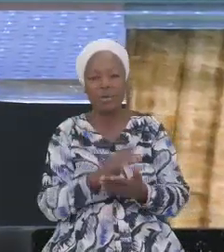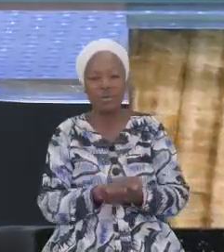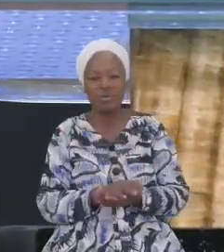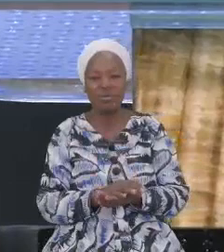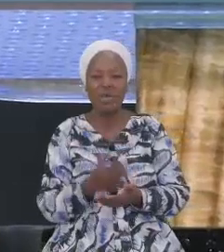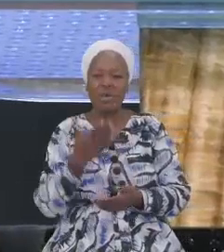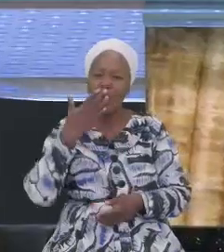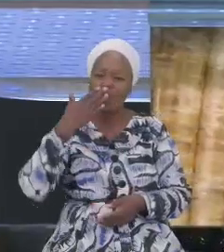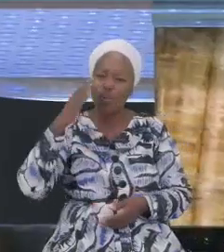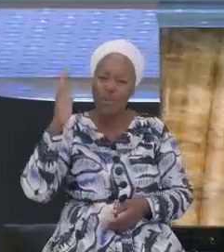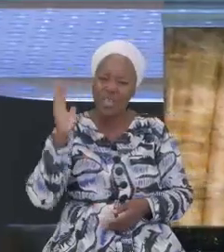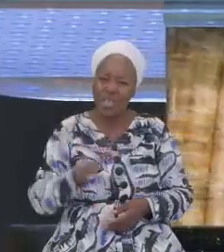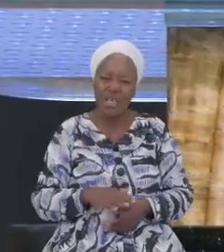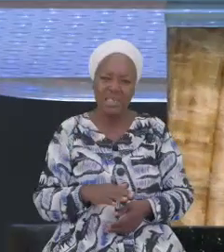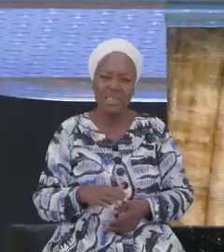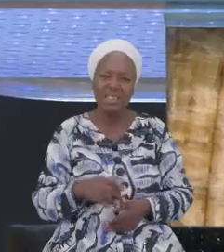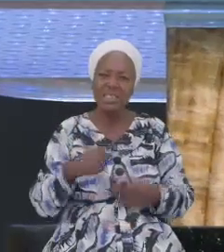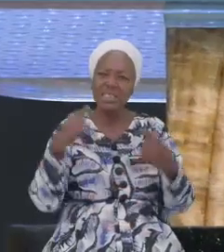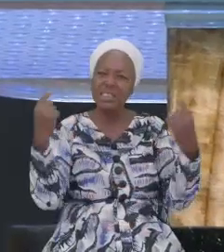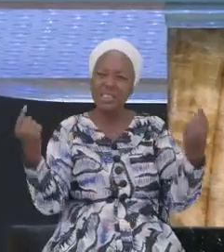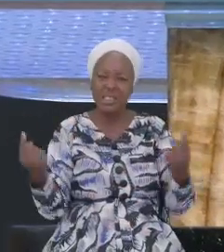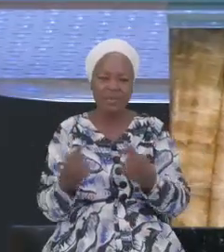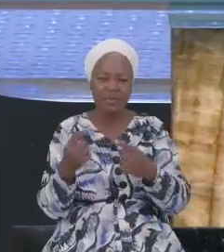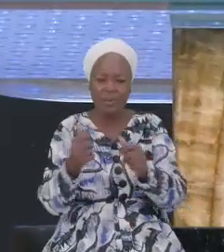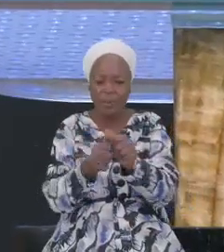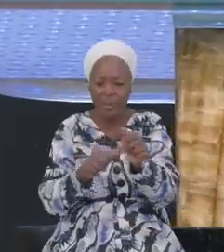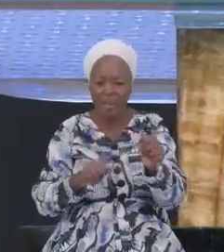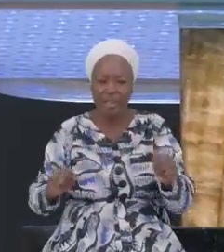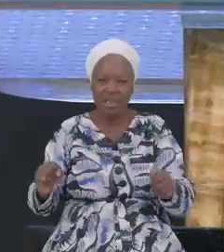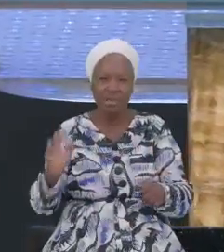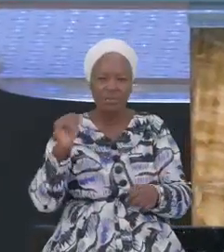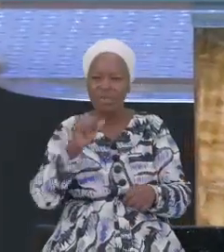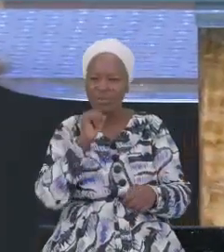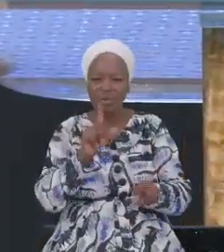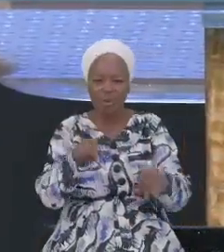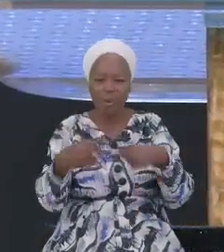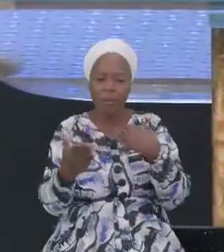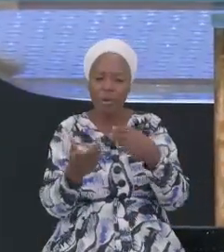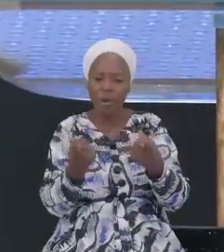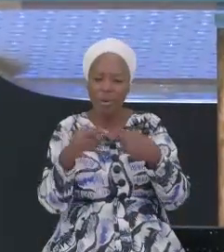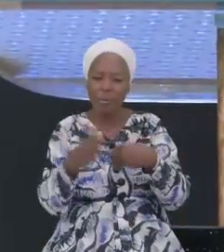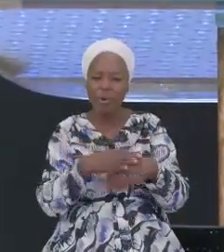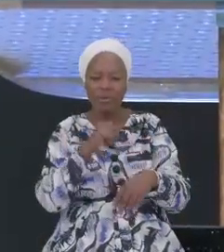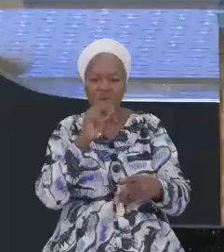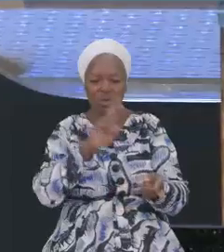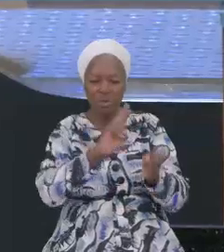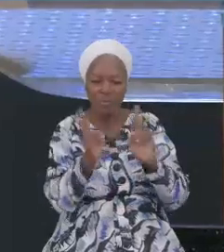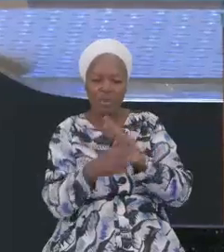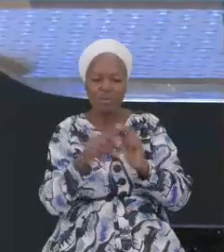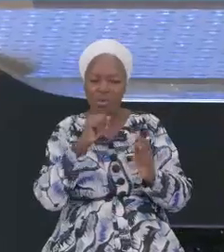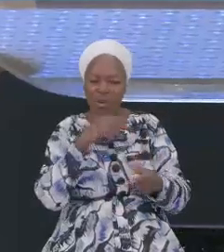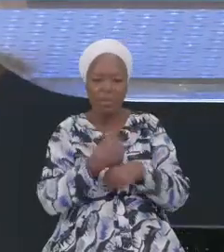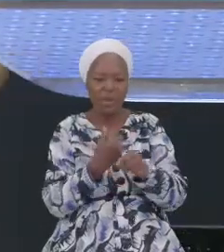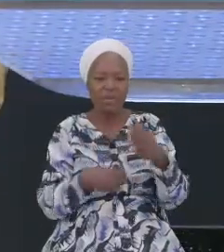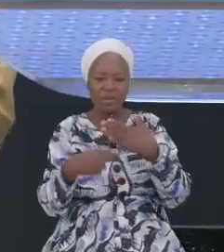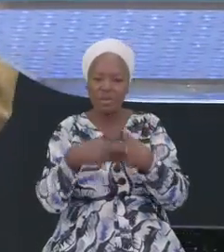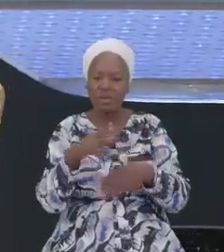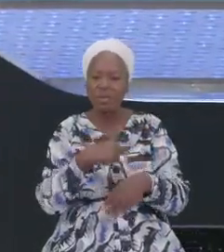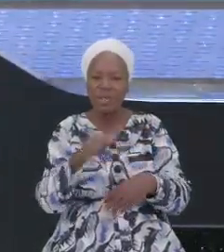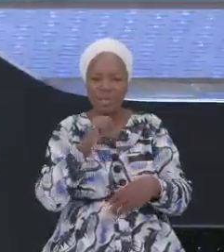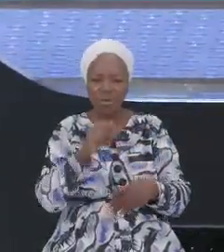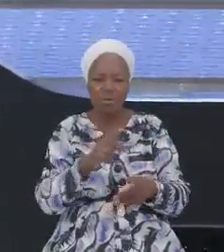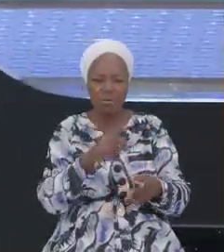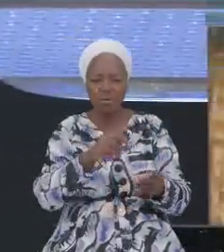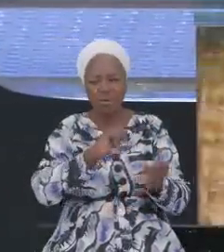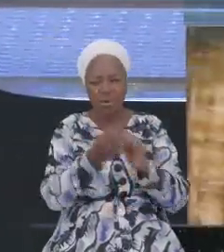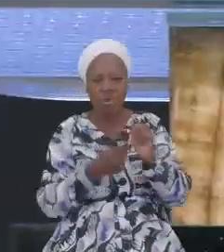Wicked, sinful, backsliding, will not return, will not repent, will not make restitution, will not turn